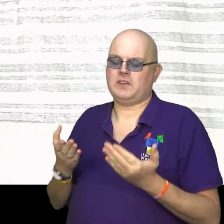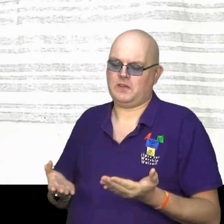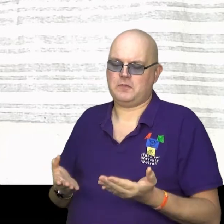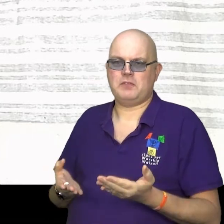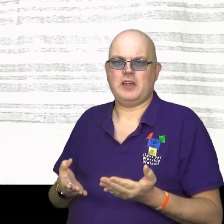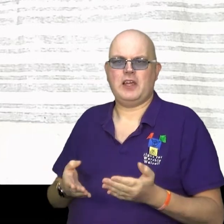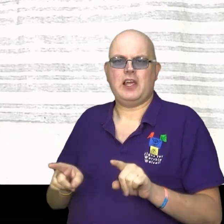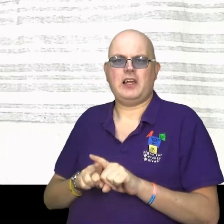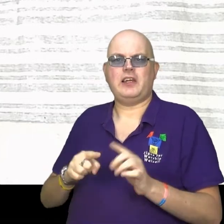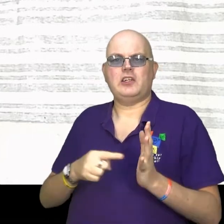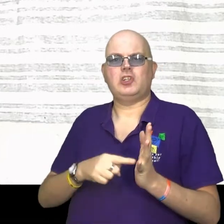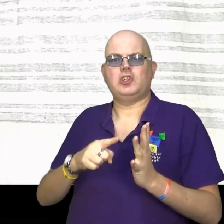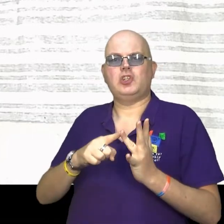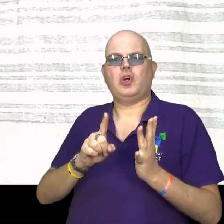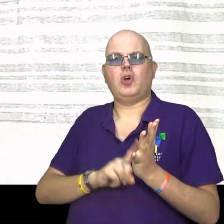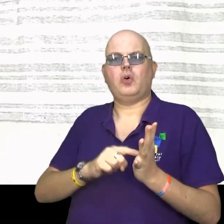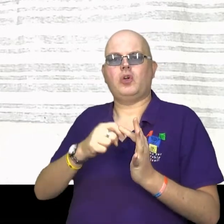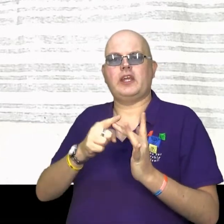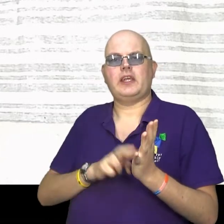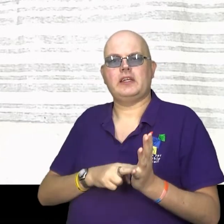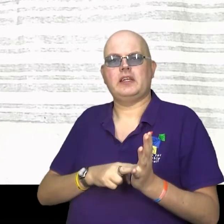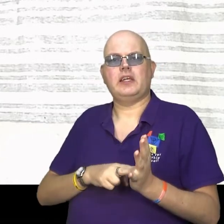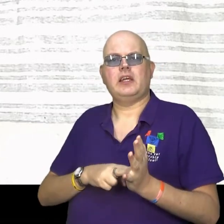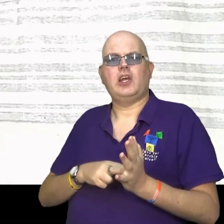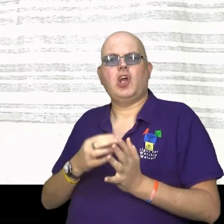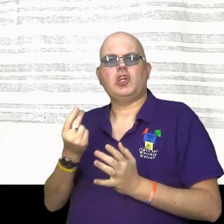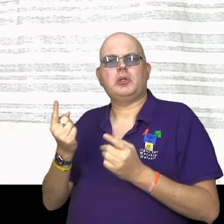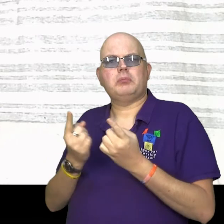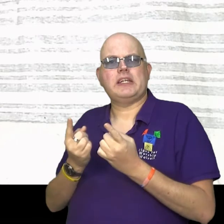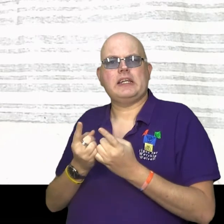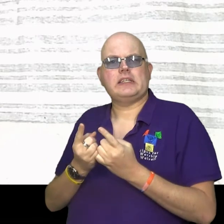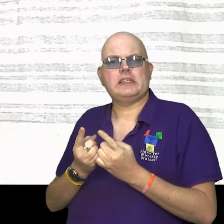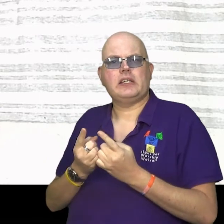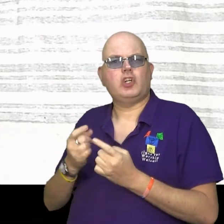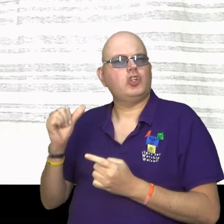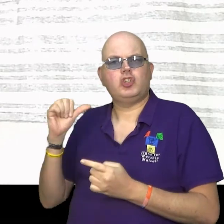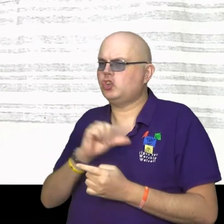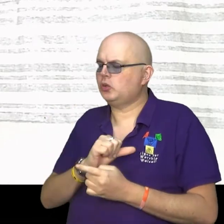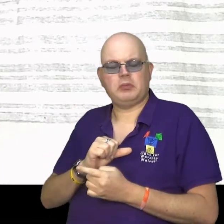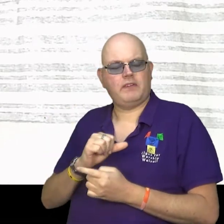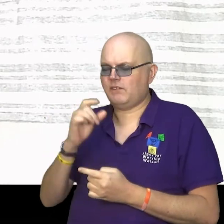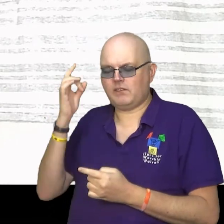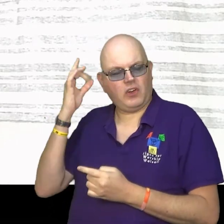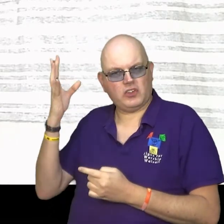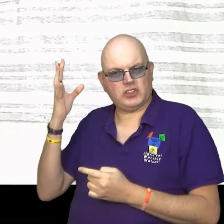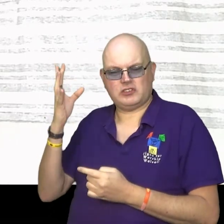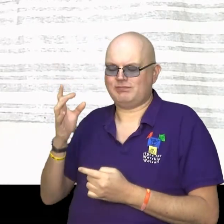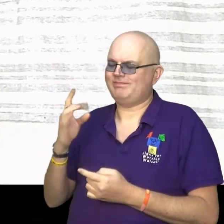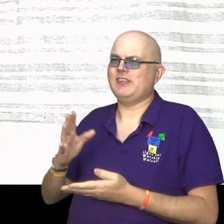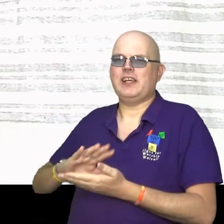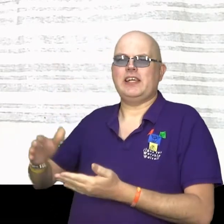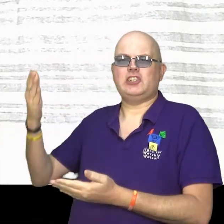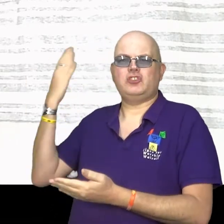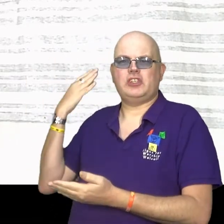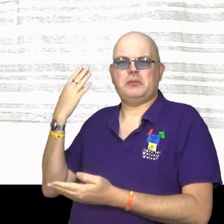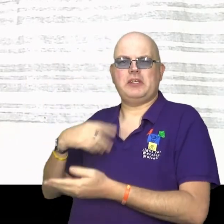to paraphrase Tolkien, some things that should never have been forgotten were lost. History